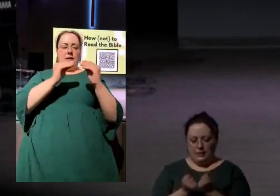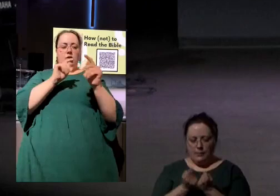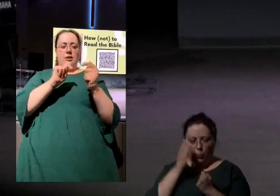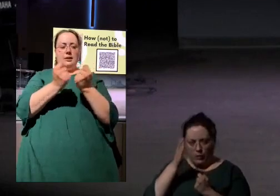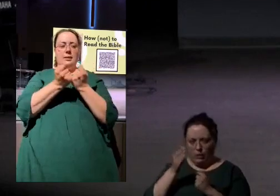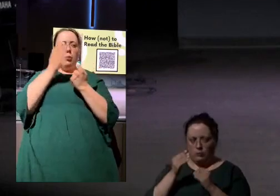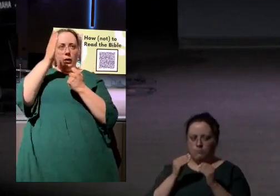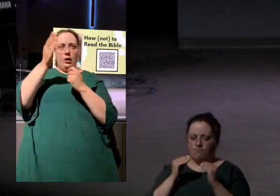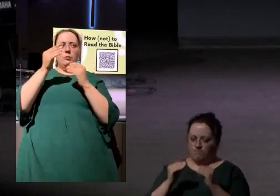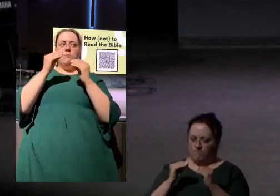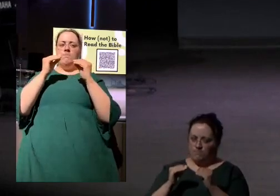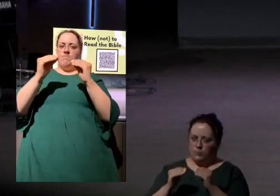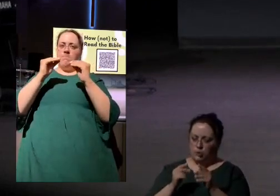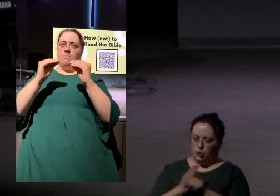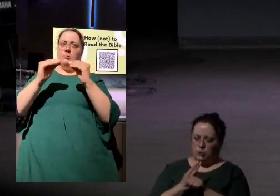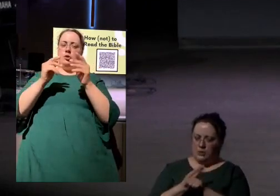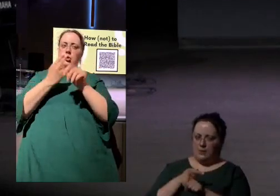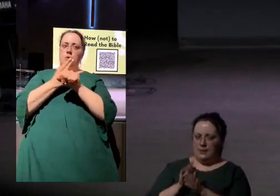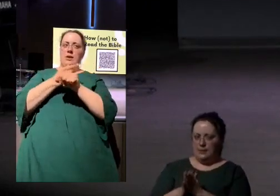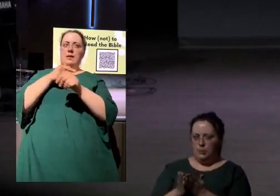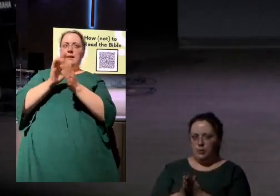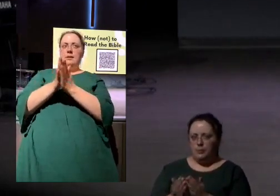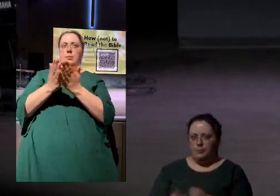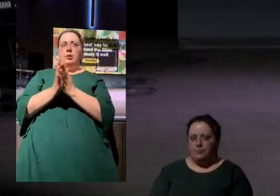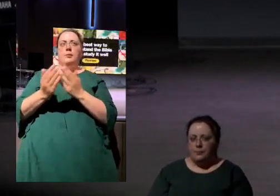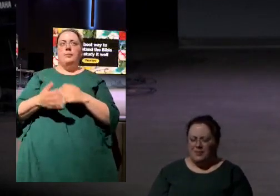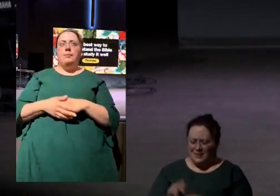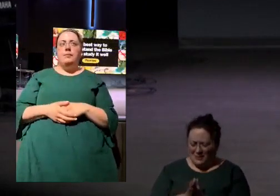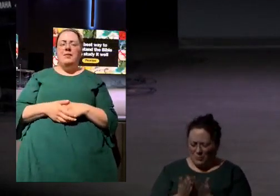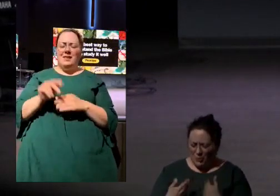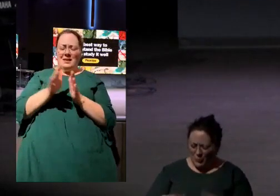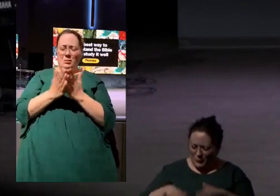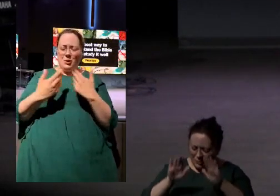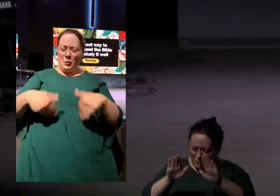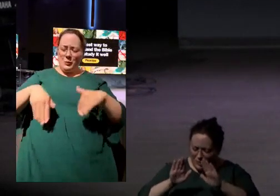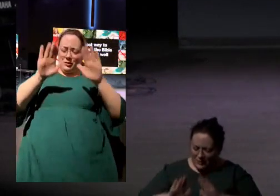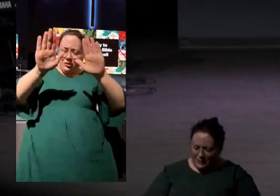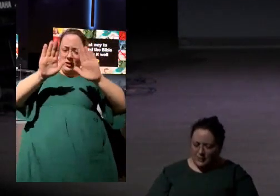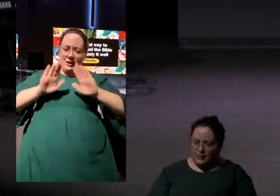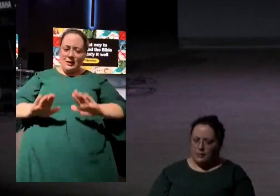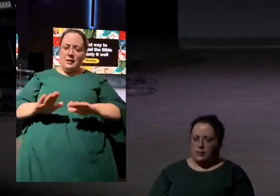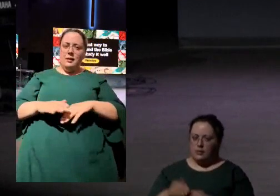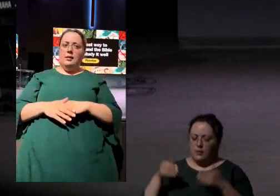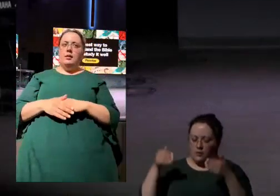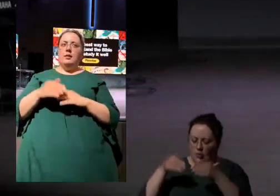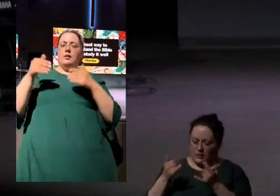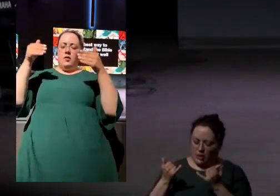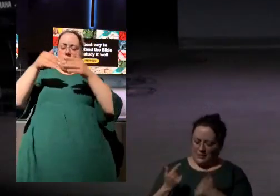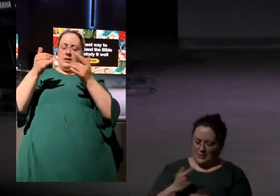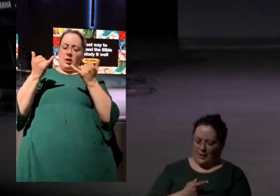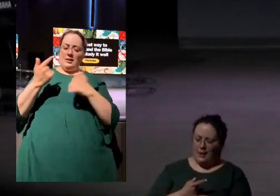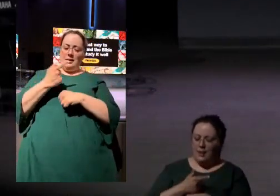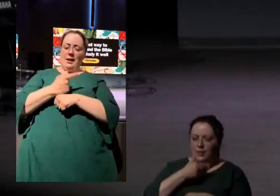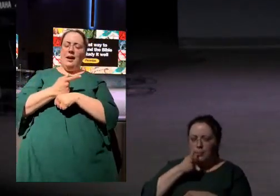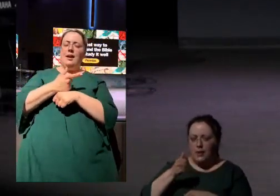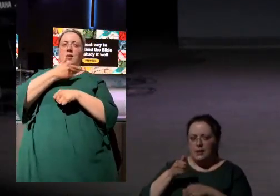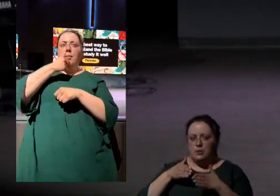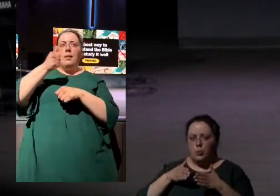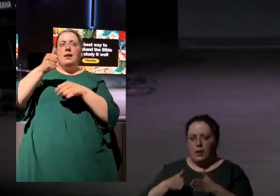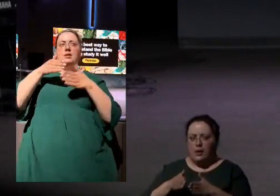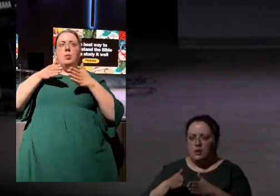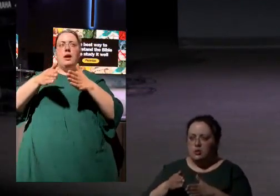basis for the series, just encourage you to engage in it. It's a great book. The premise for today is that the best way